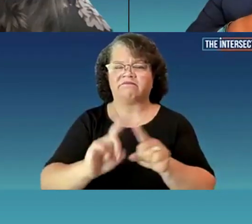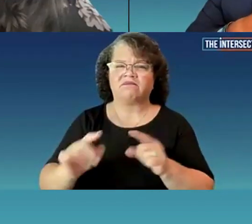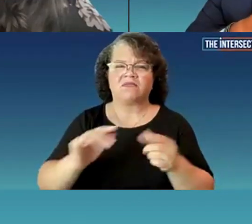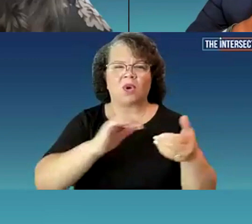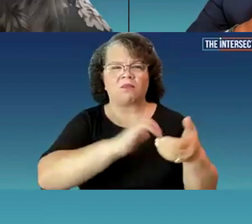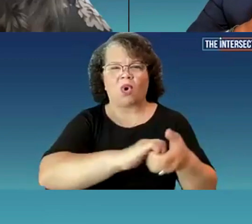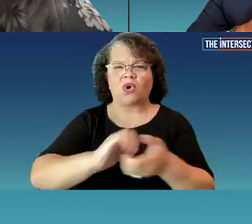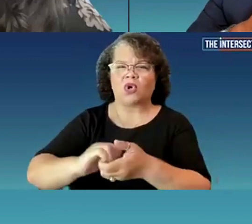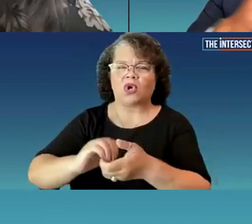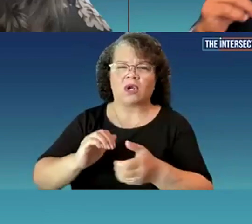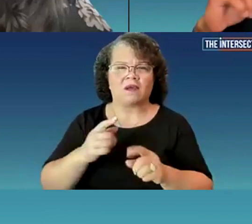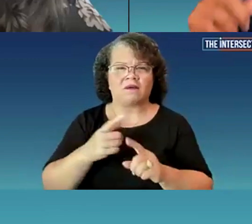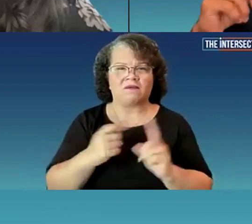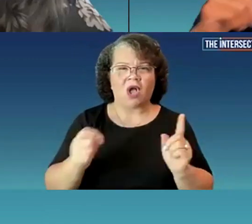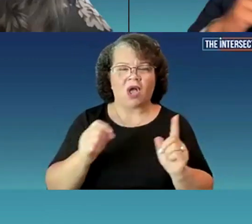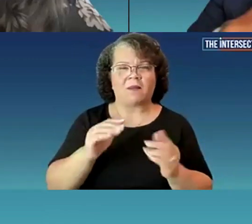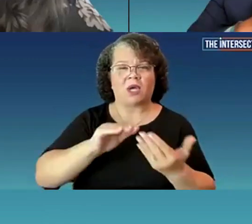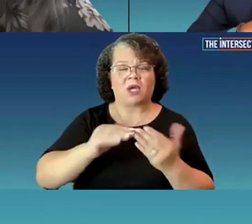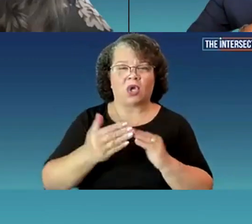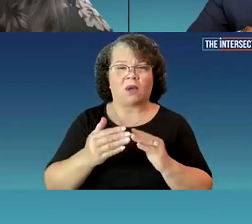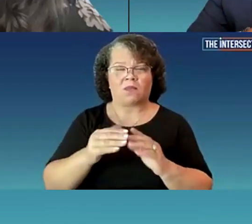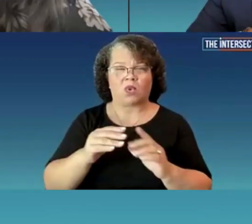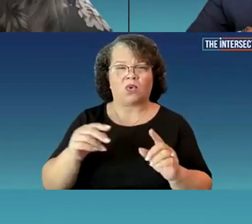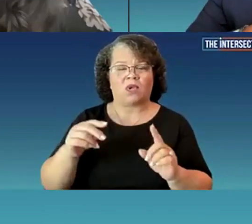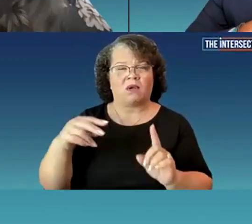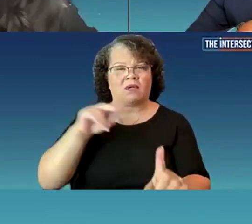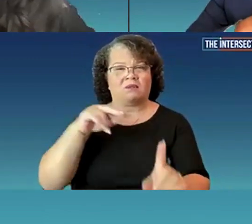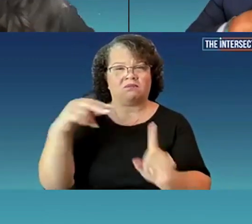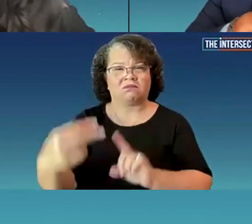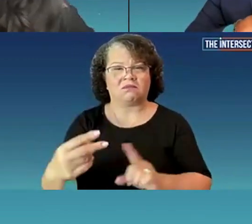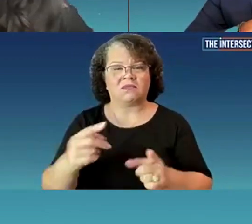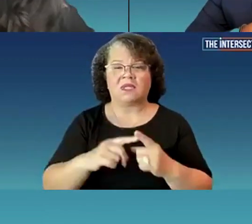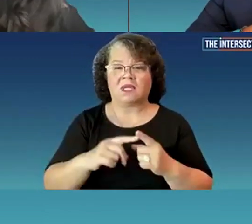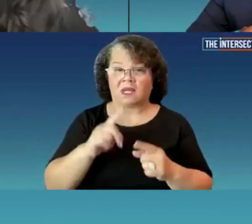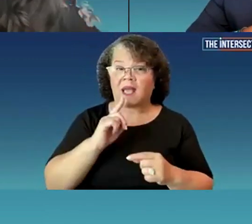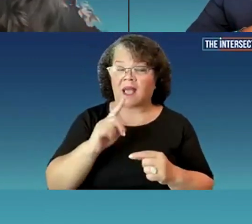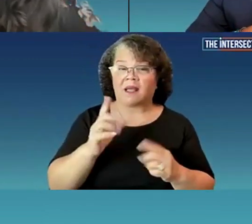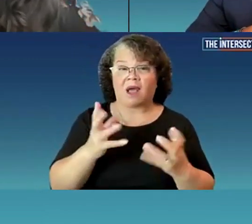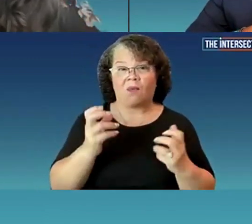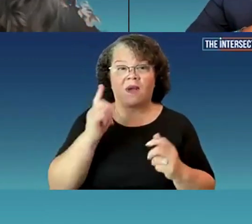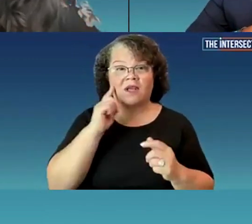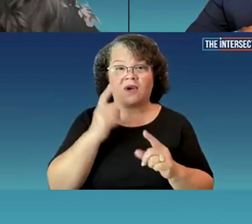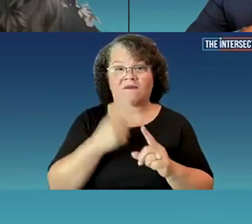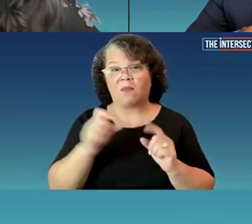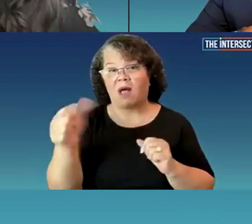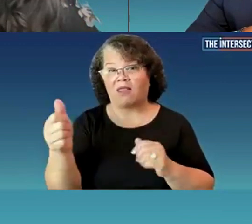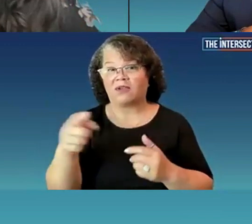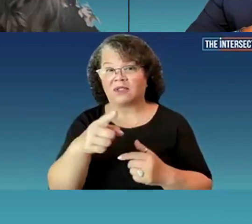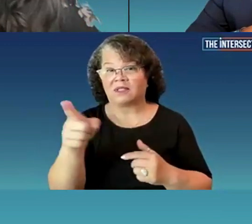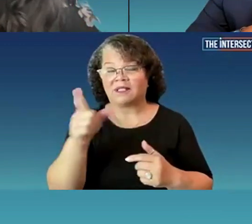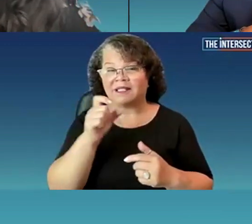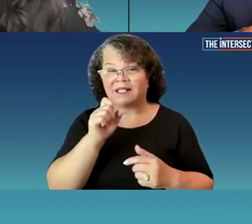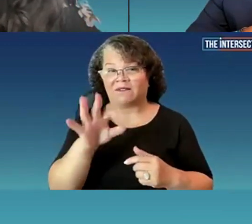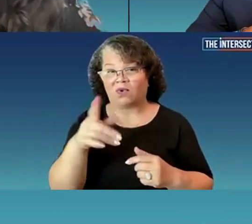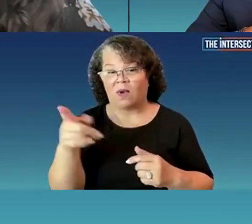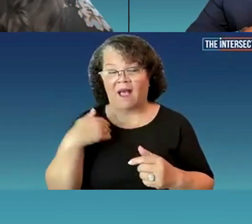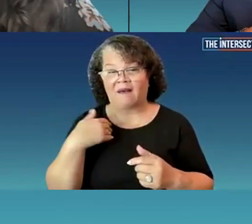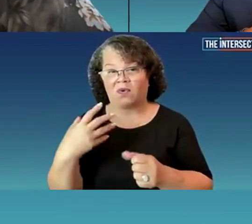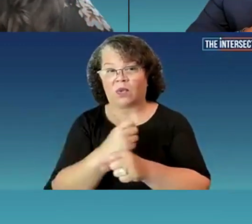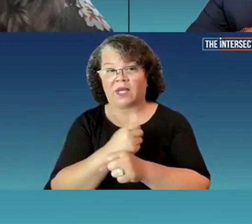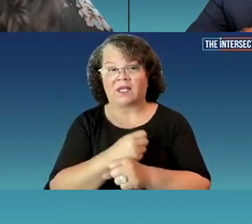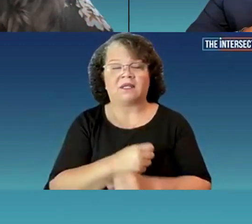from a community-based standpoint. And I want to hear wins from everybody if there are wins. So I think the first one is what Sam just